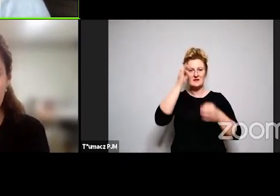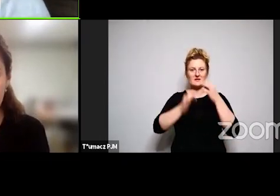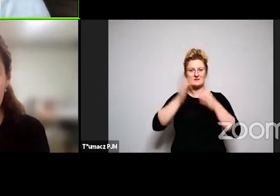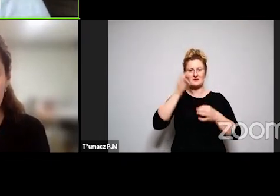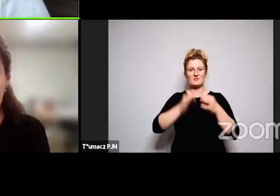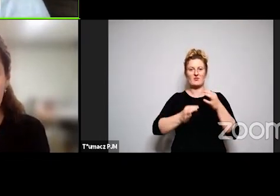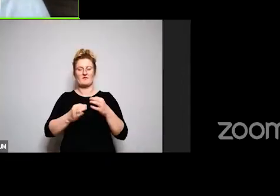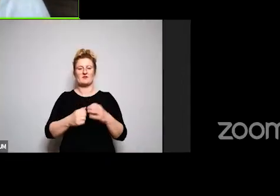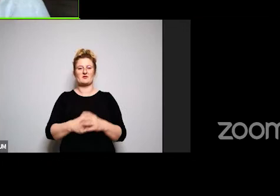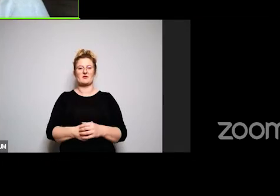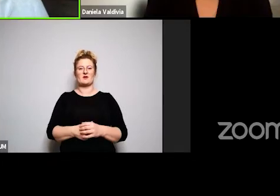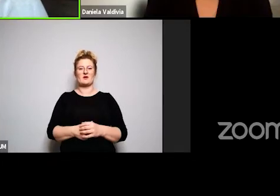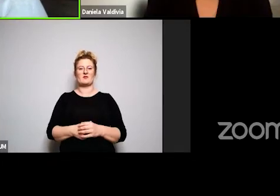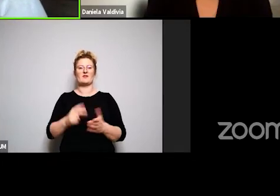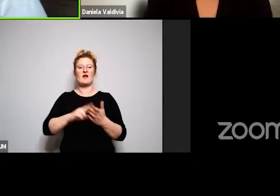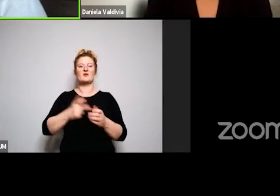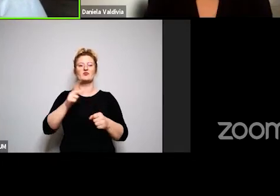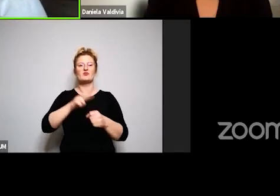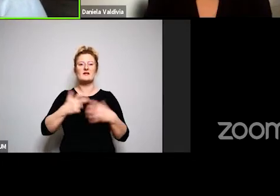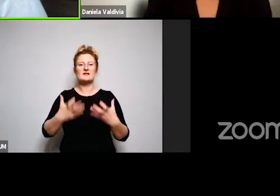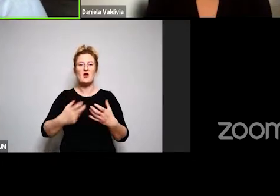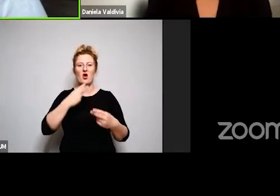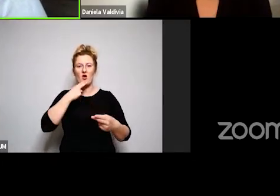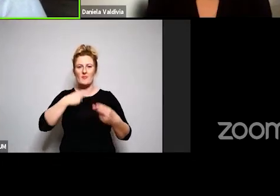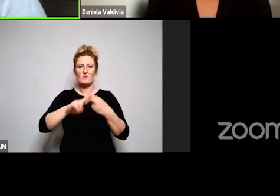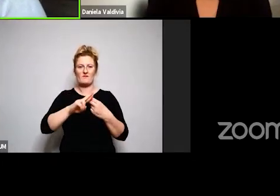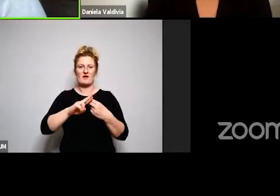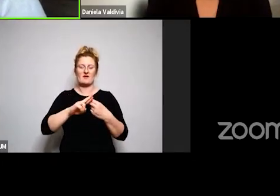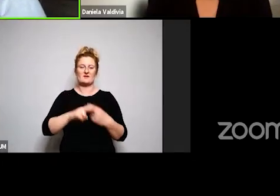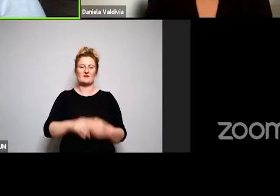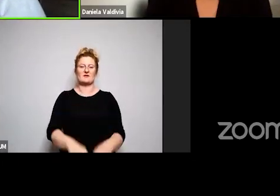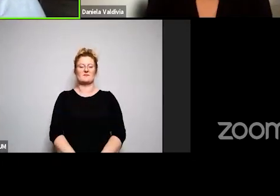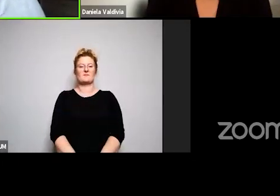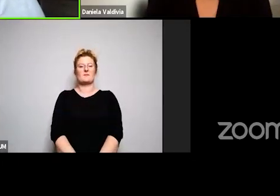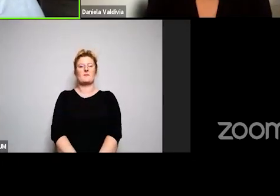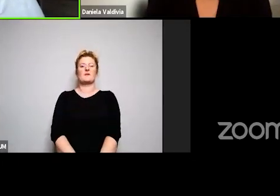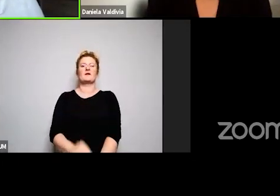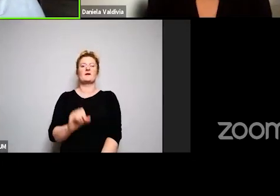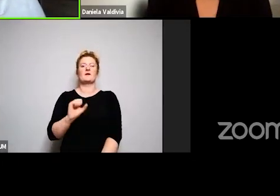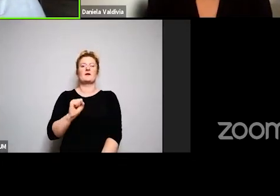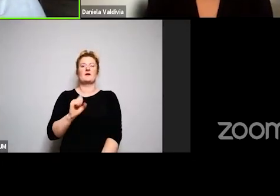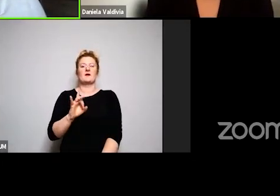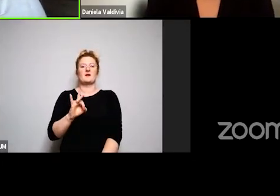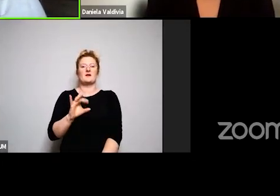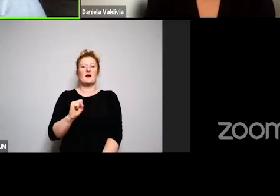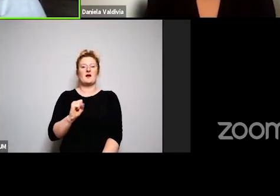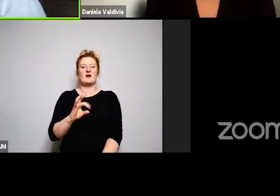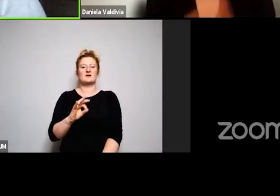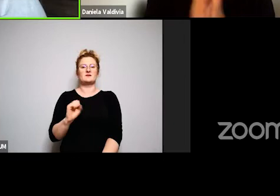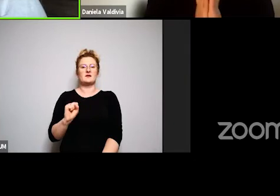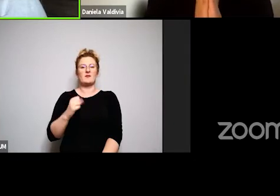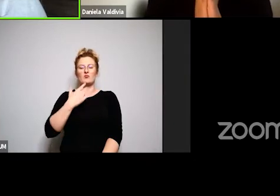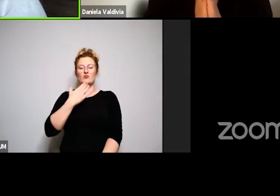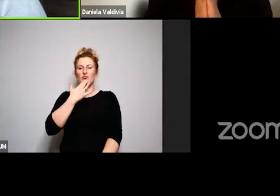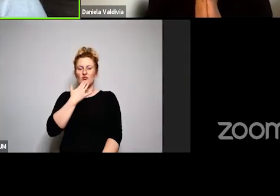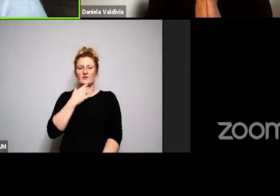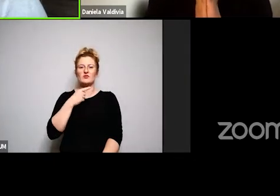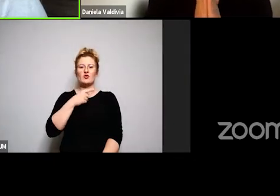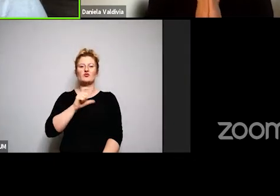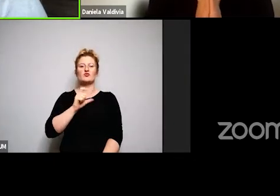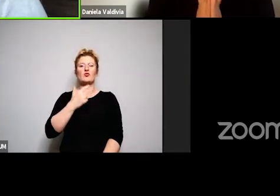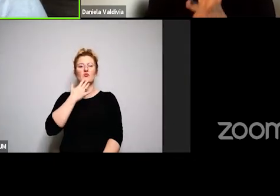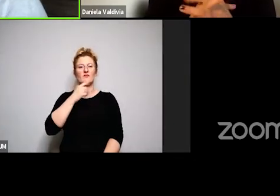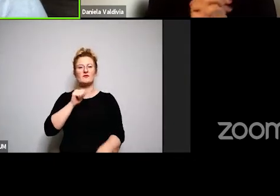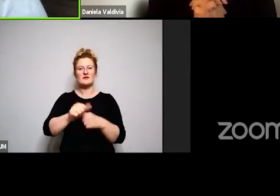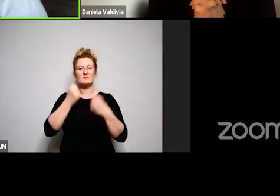So I have a question from Agata. She's also saying that you are very, very inspiring, and she thanks you very much.